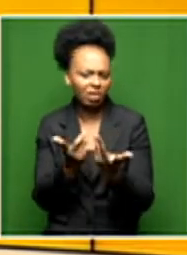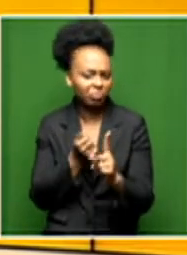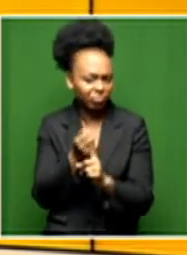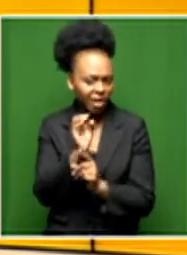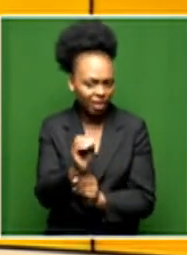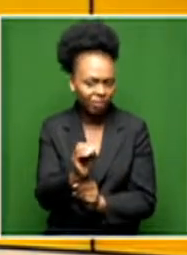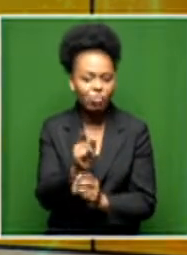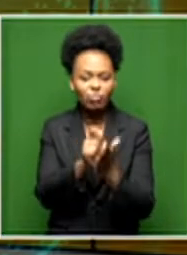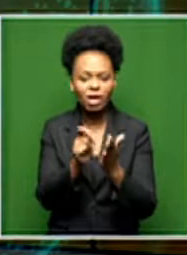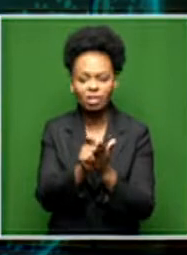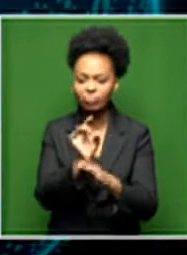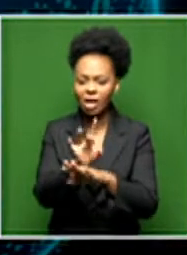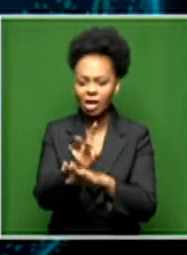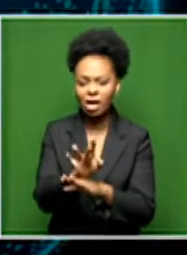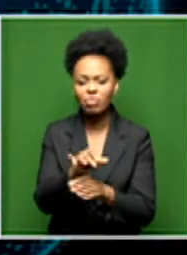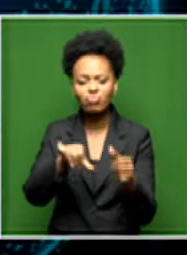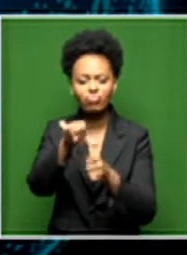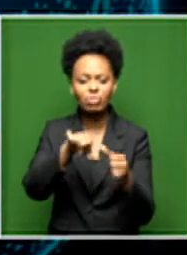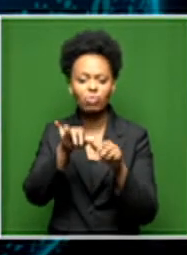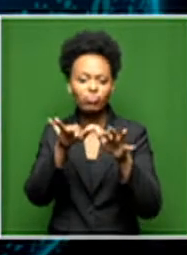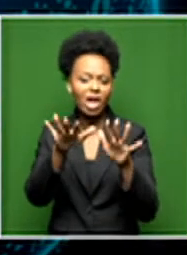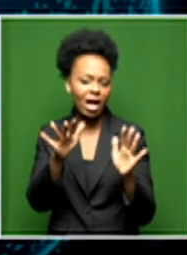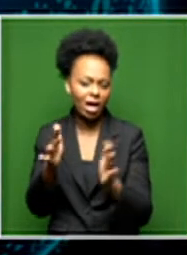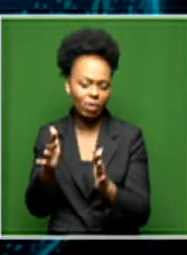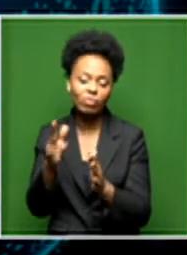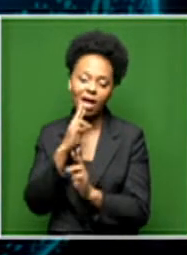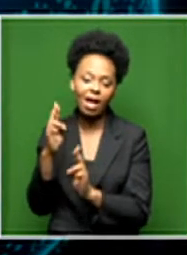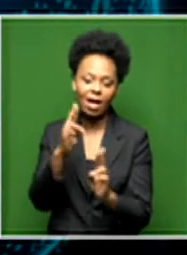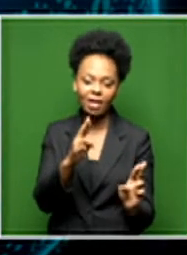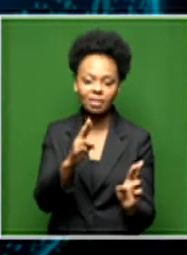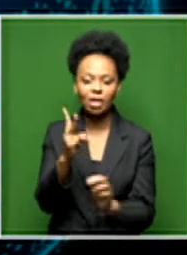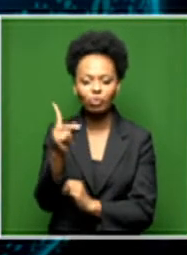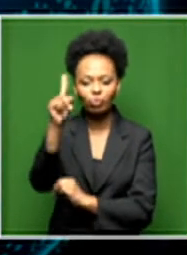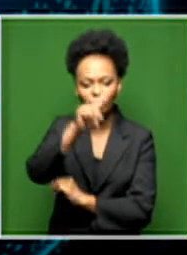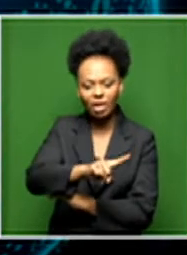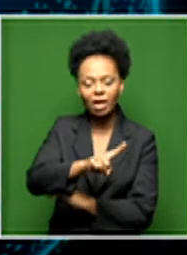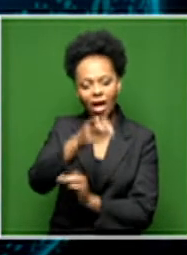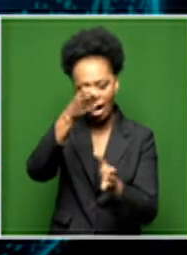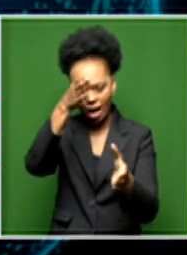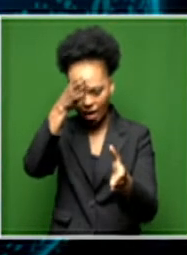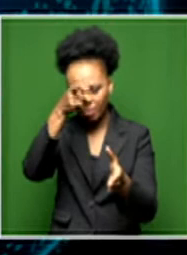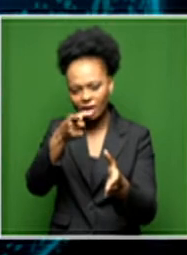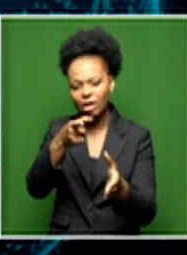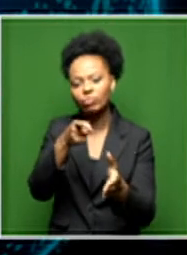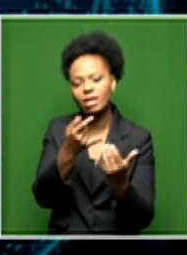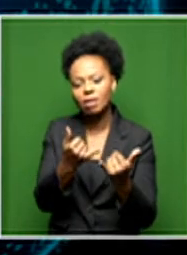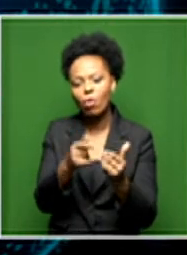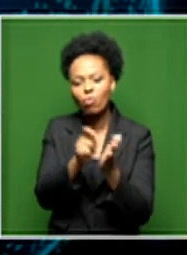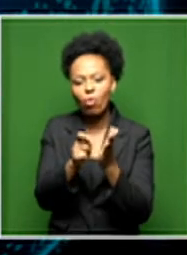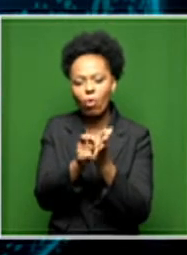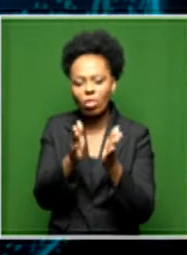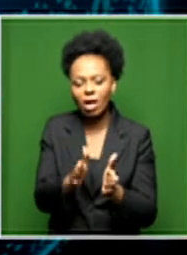guiding society? Well, these are some of the questions that will hopefully be answered in a two-day academic and non-fiction Authors Association of South